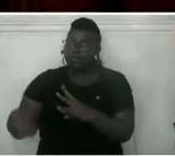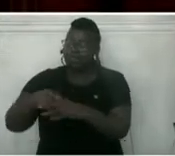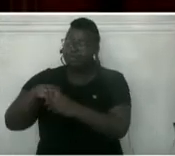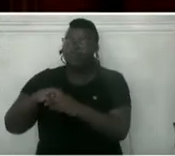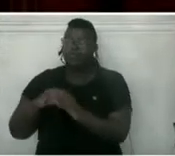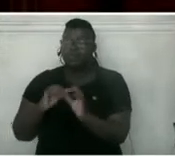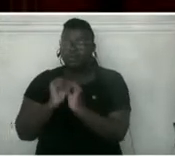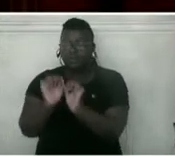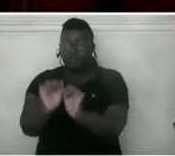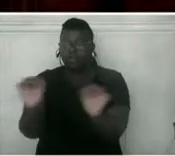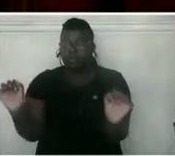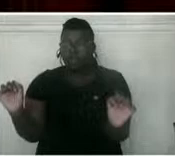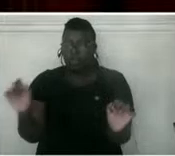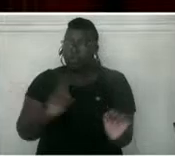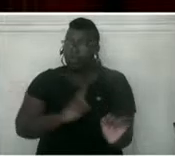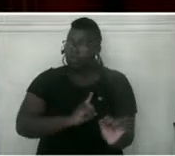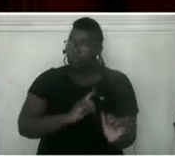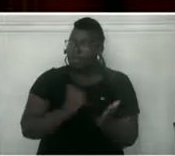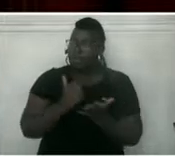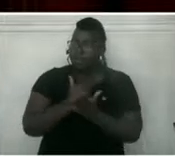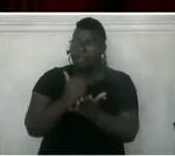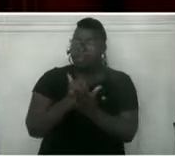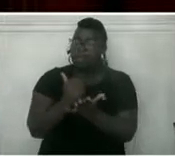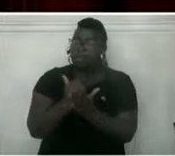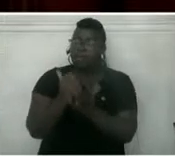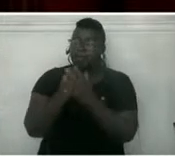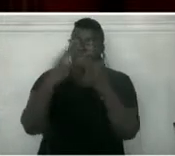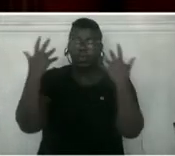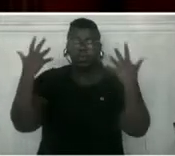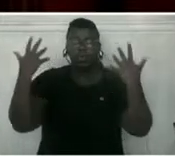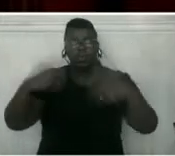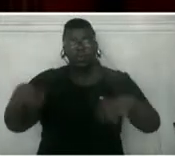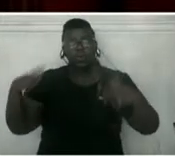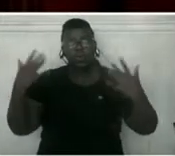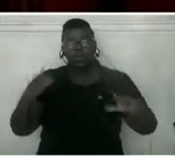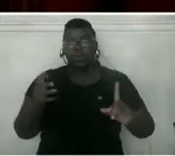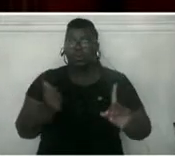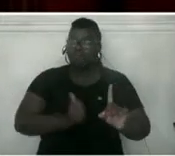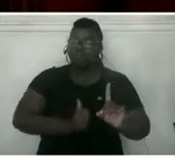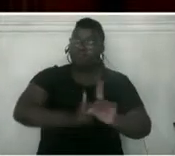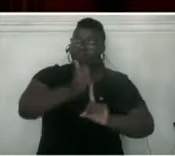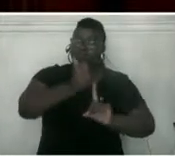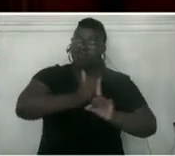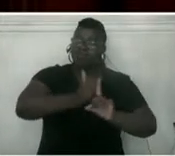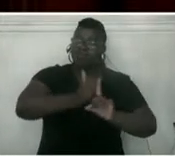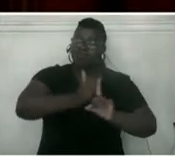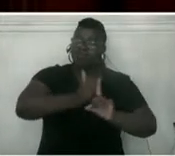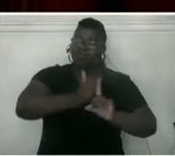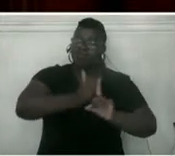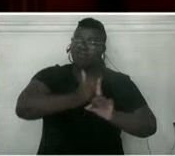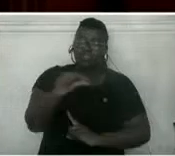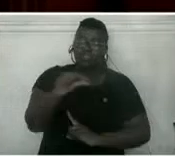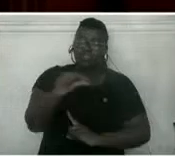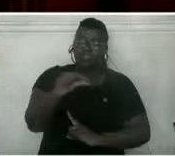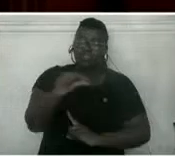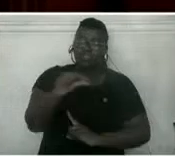far. Nisilekelele kakhulu ukulwa ne-gender-based violence.